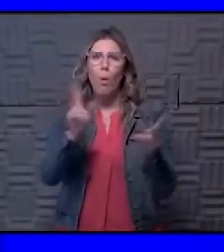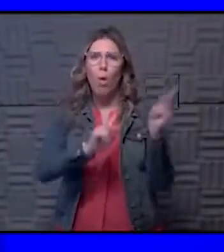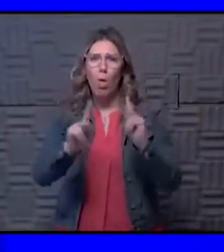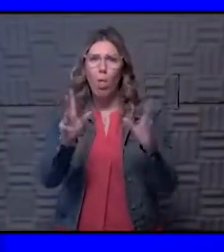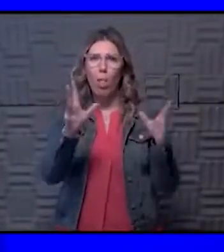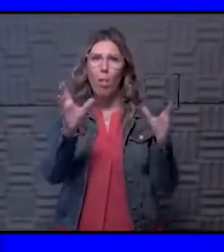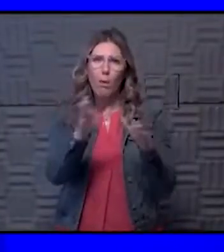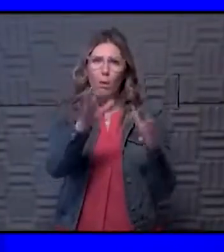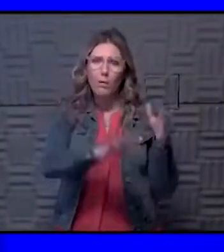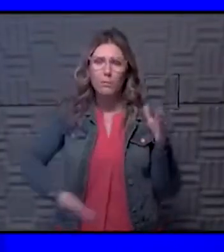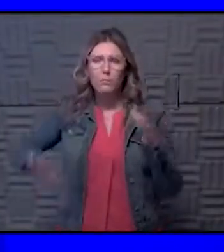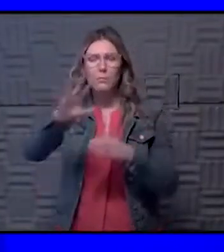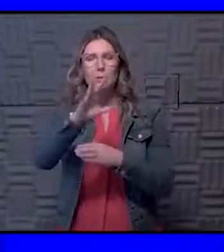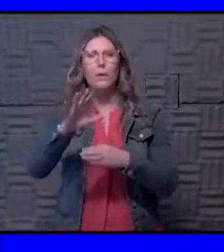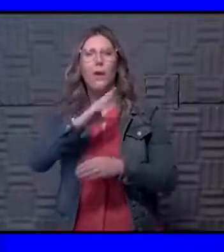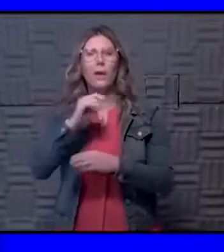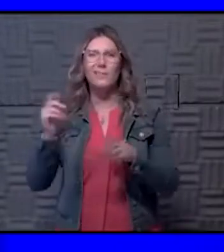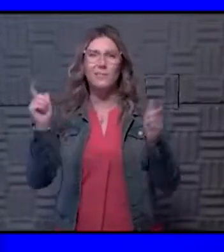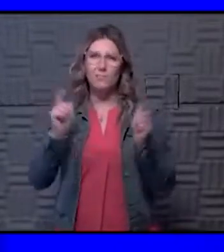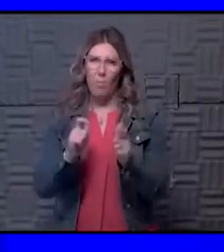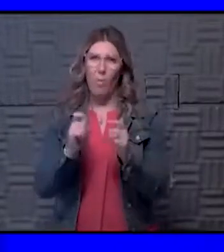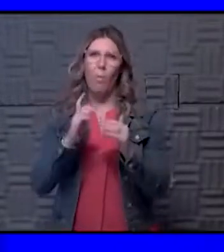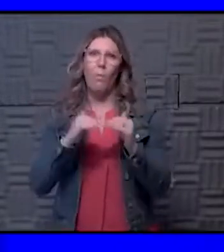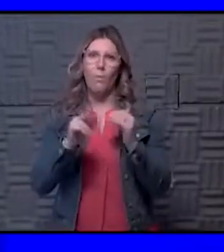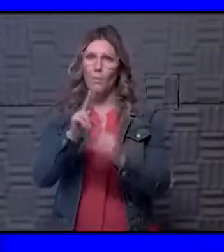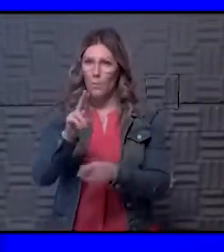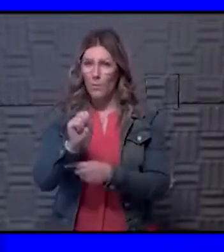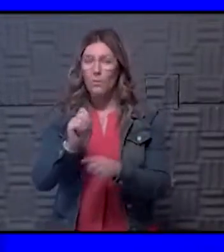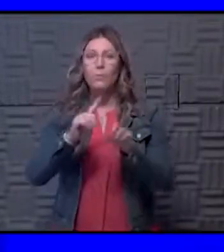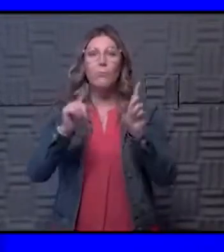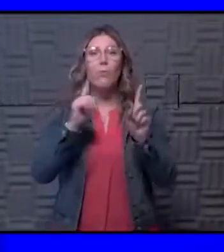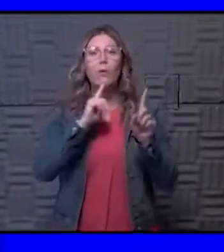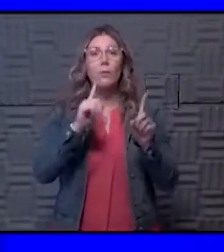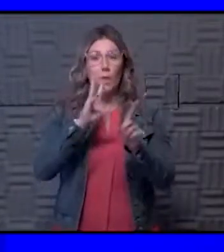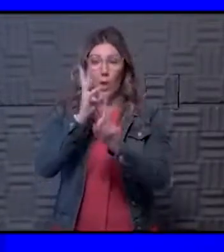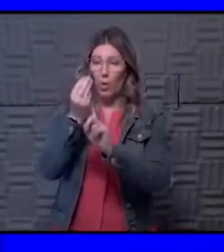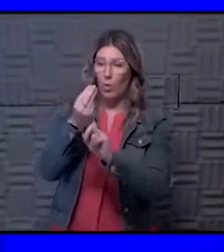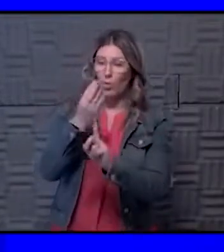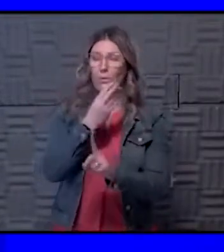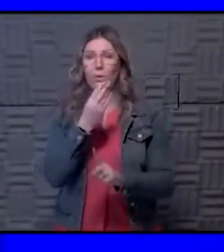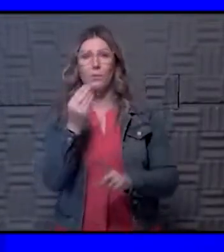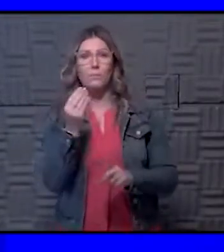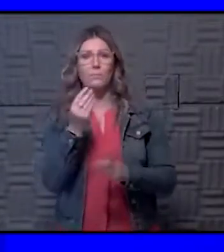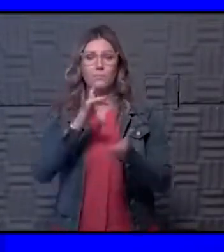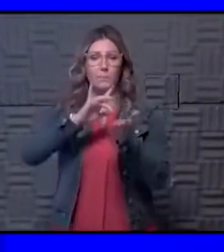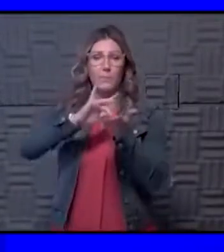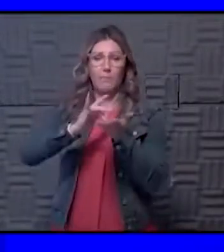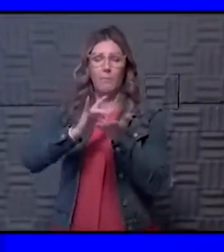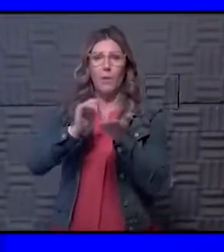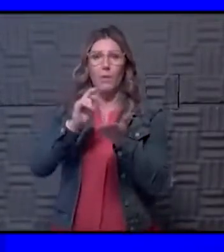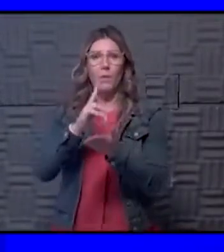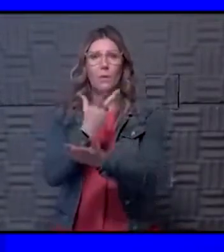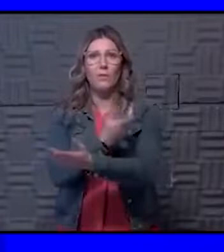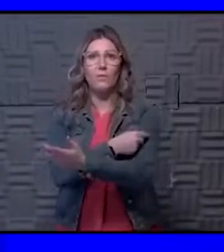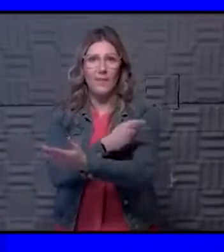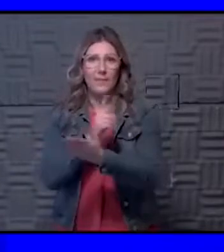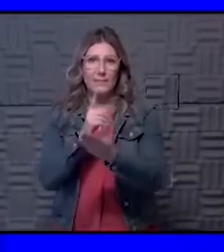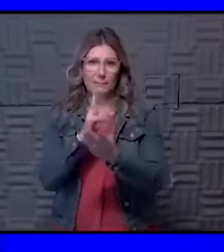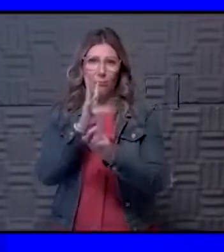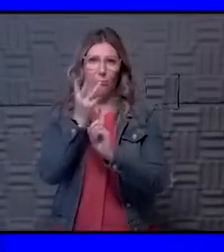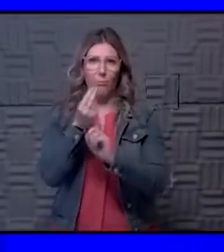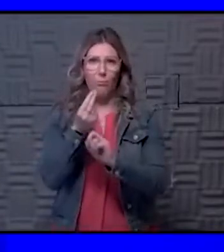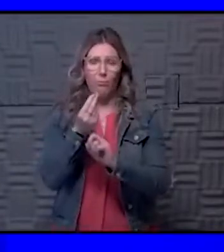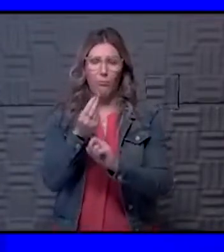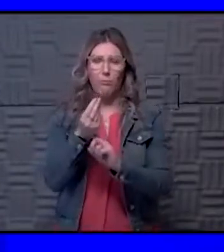area. But I think as a culture, a medical or vaccine culture, they